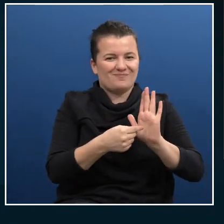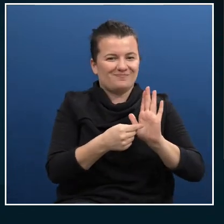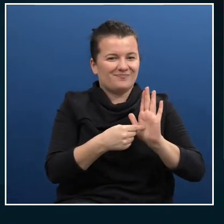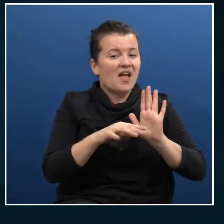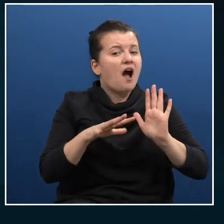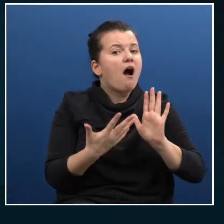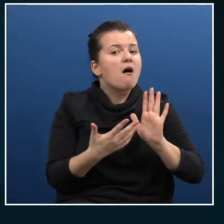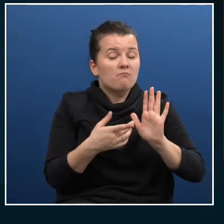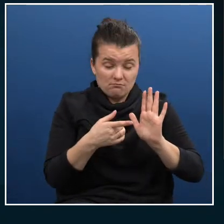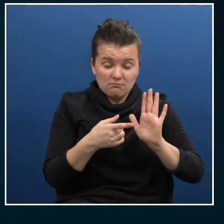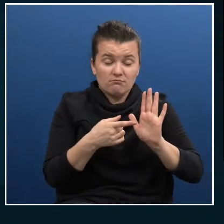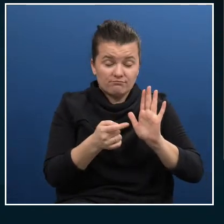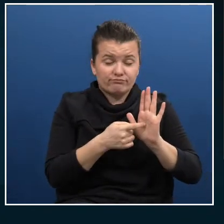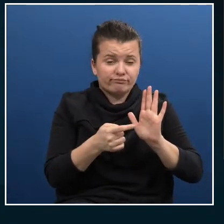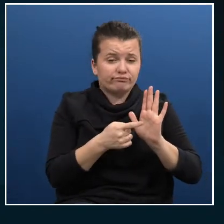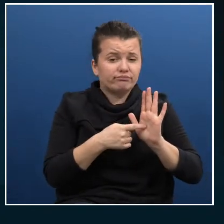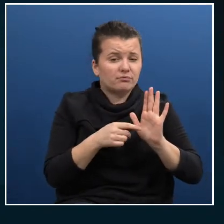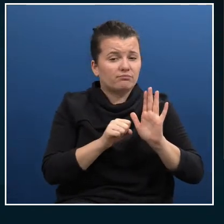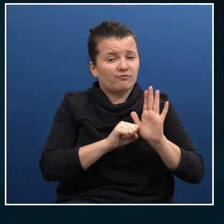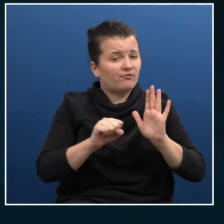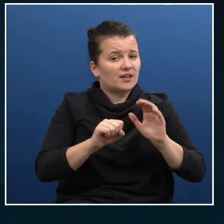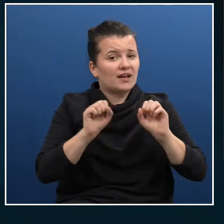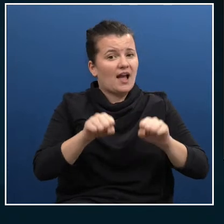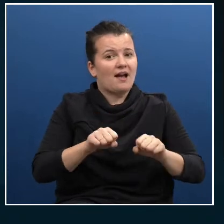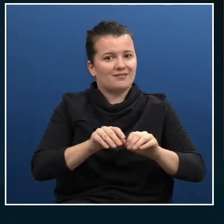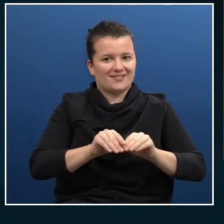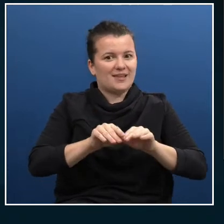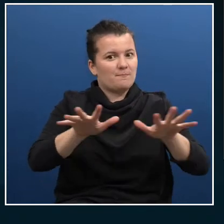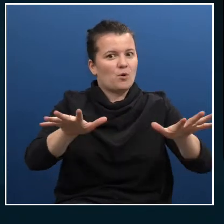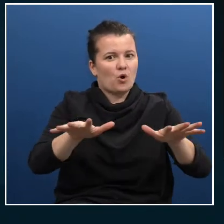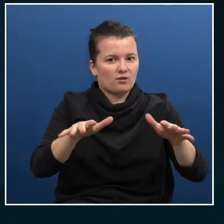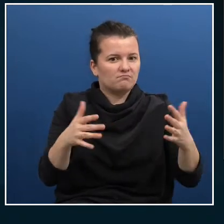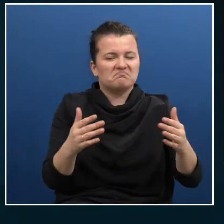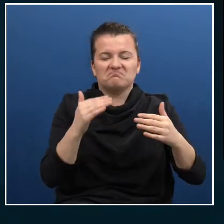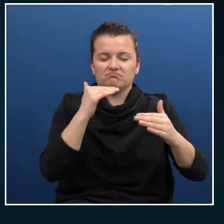quickly it can be used to deploy your resources in Azure.